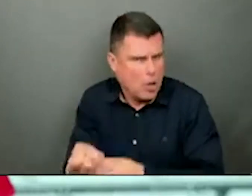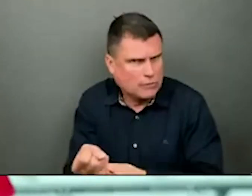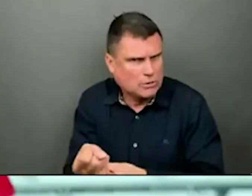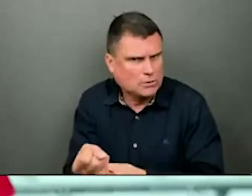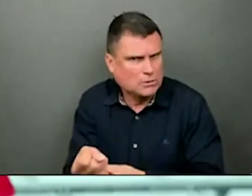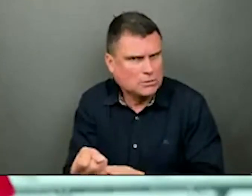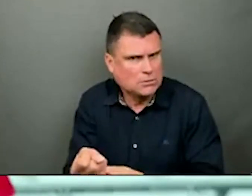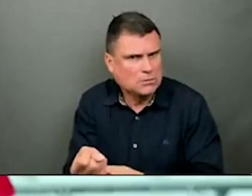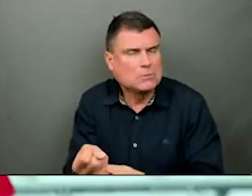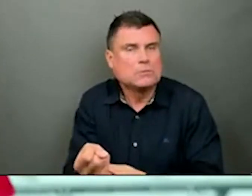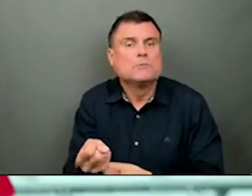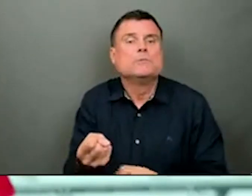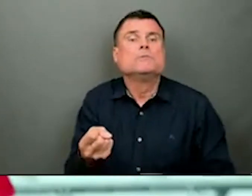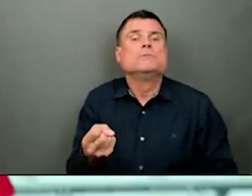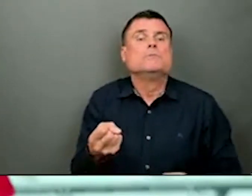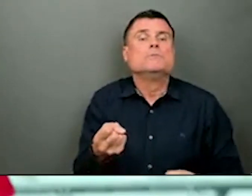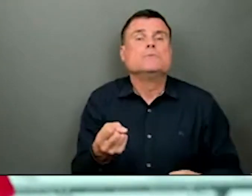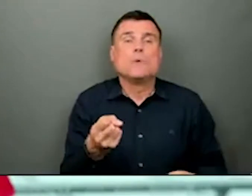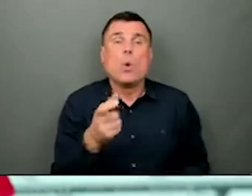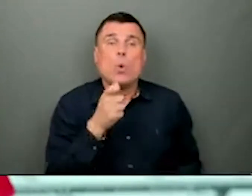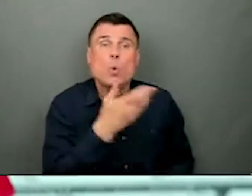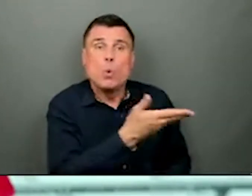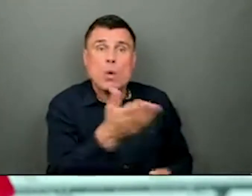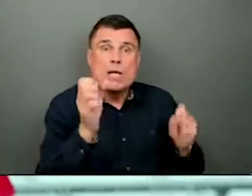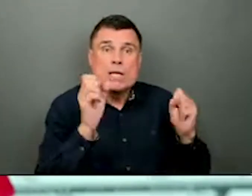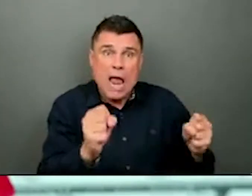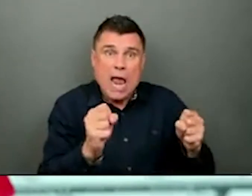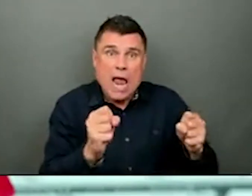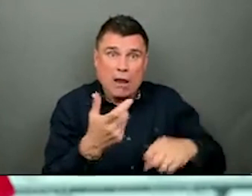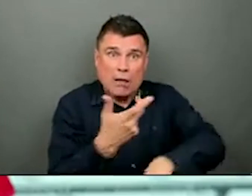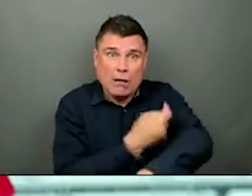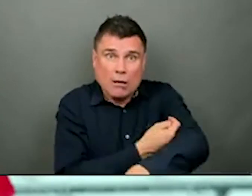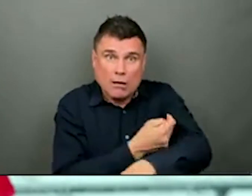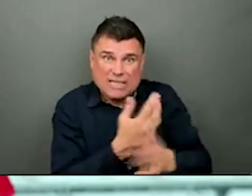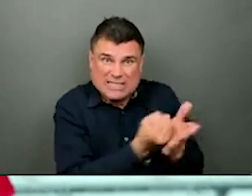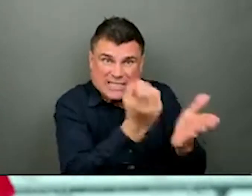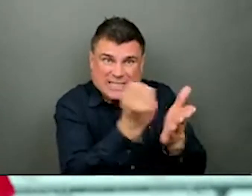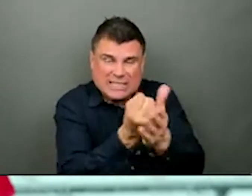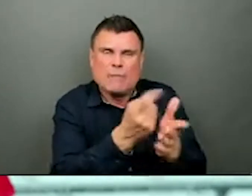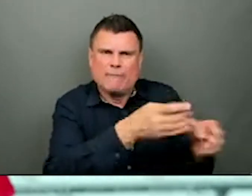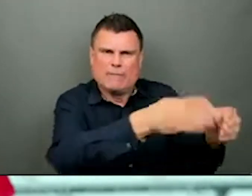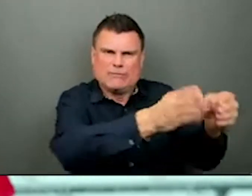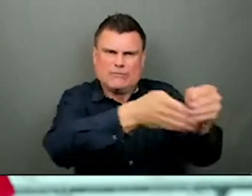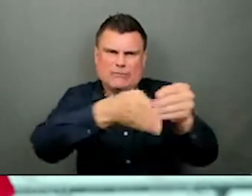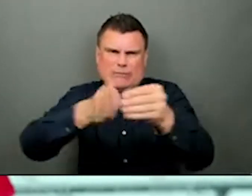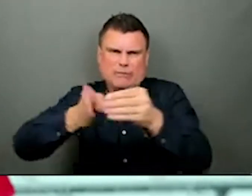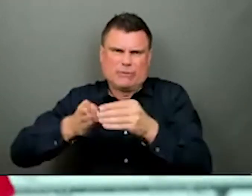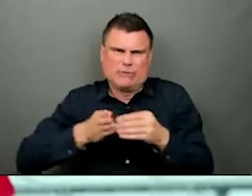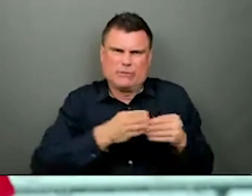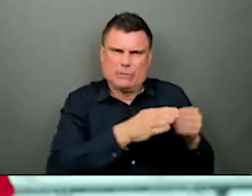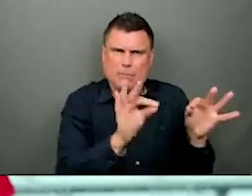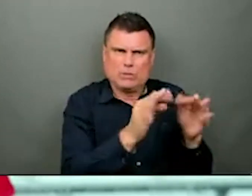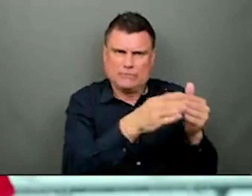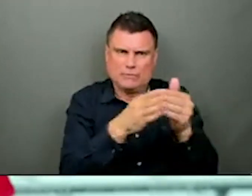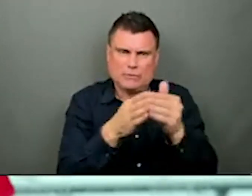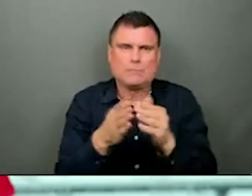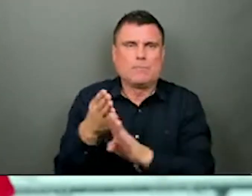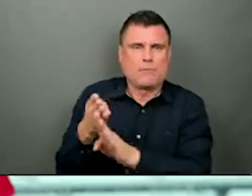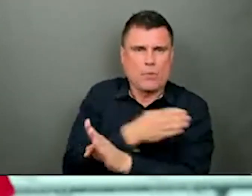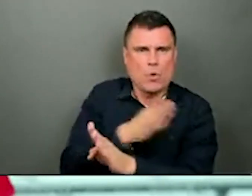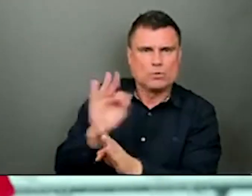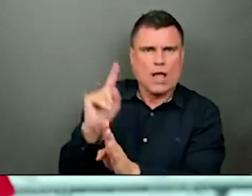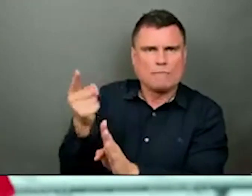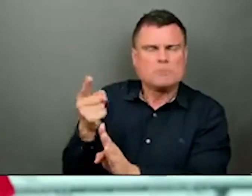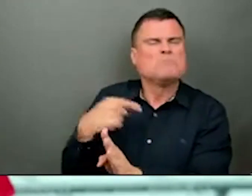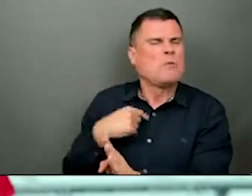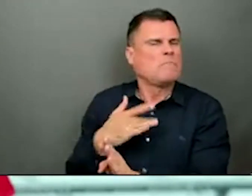little parties. But I think by the middle of June we should be well on our way. This is going to be a key month. We're in a